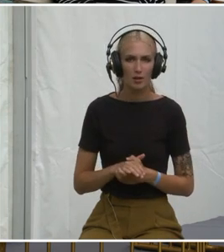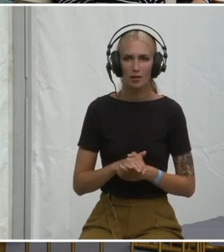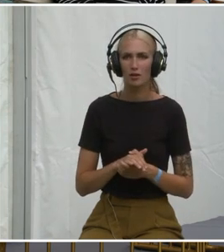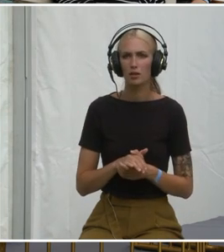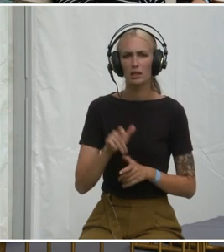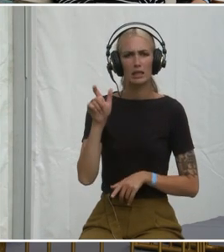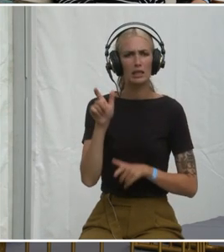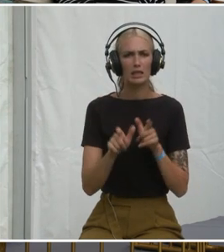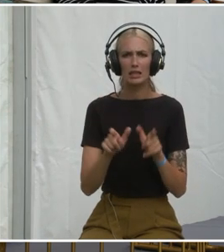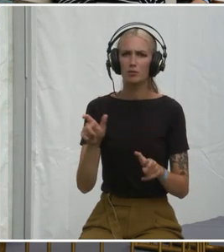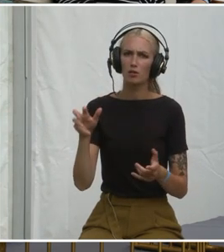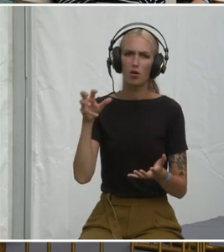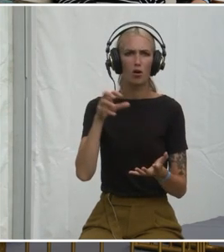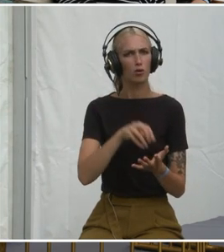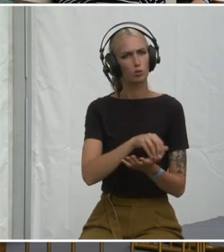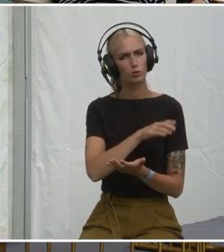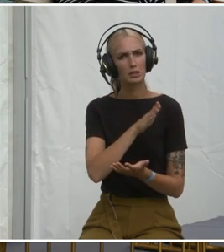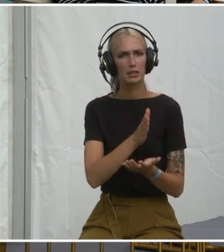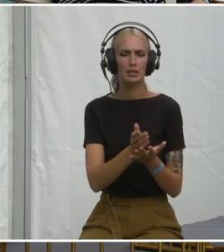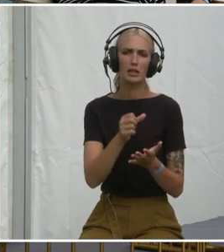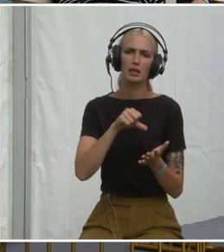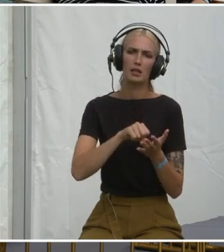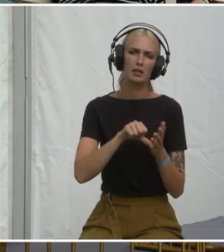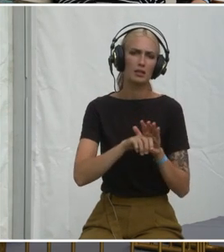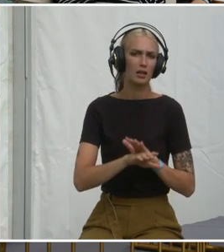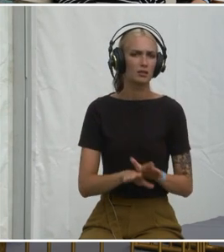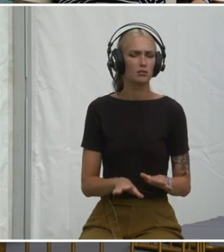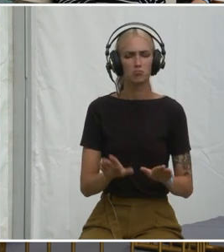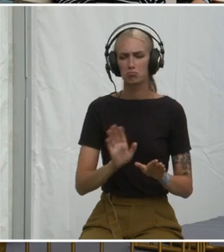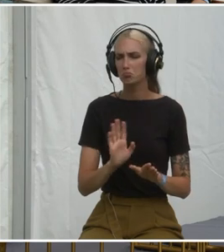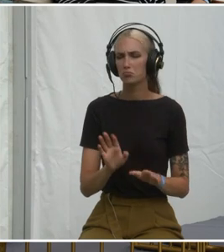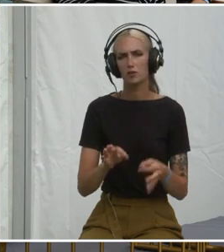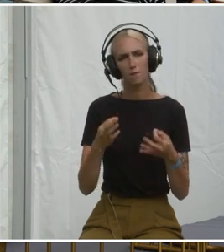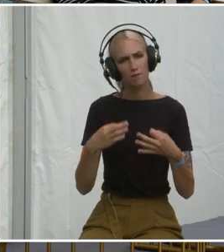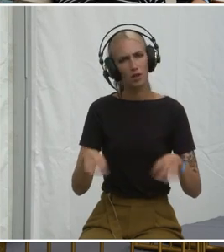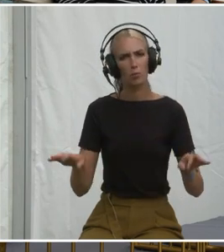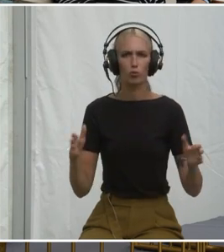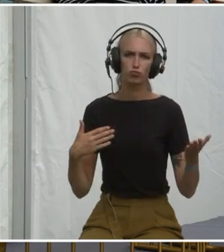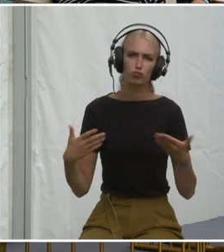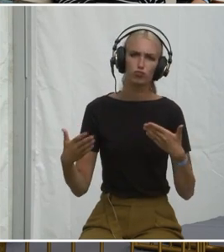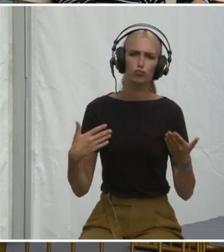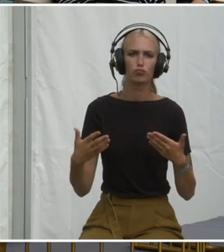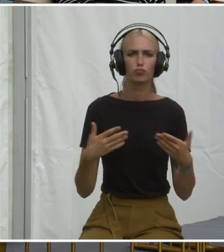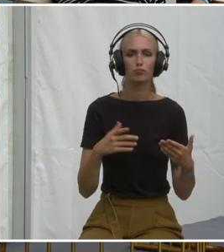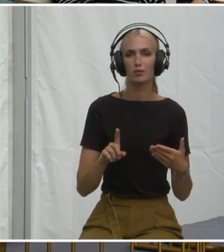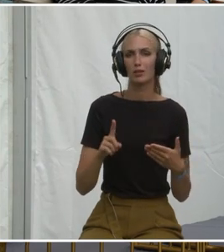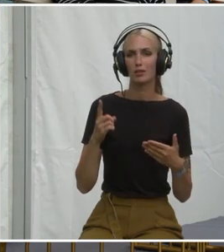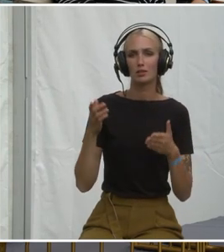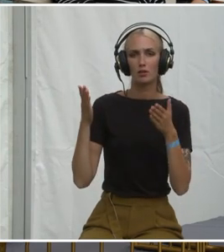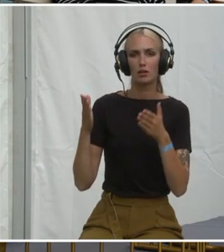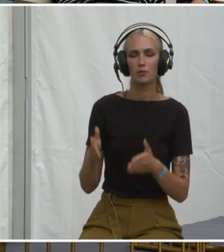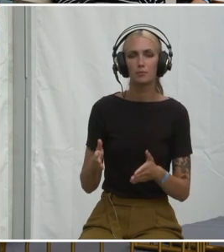certain institutions here, but it is a free discussion on this topic. The first panelist is Ave